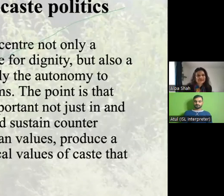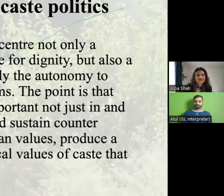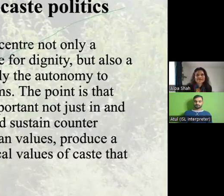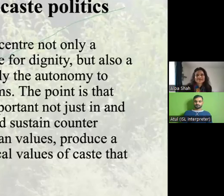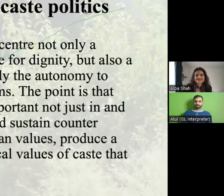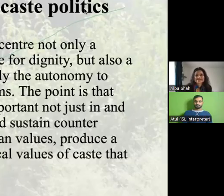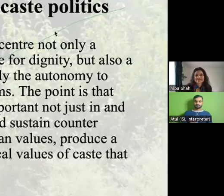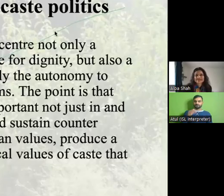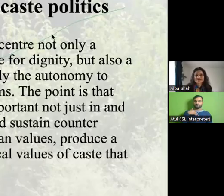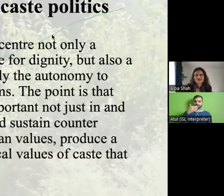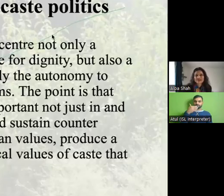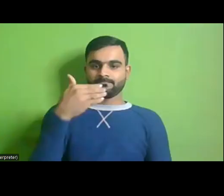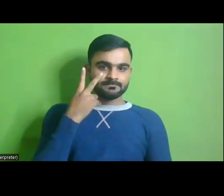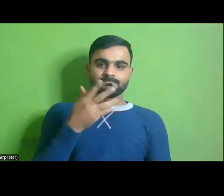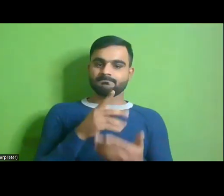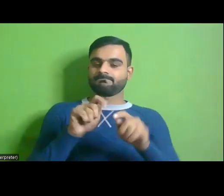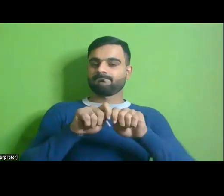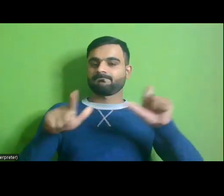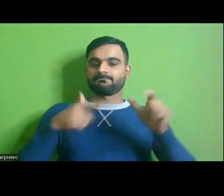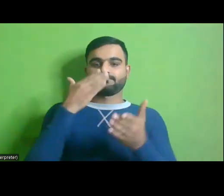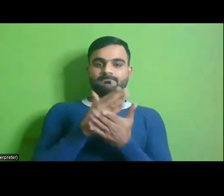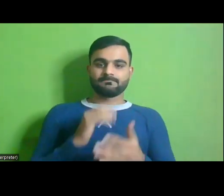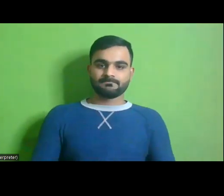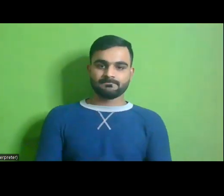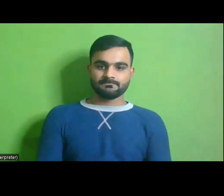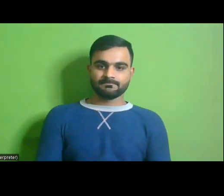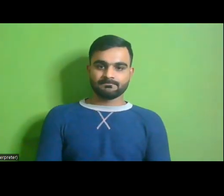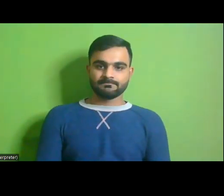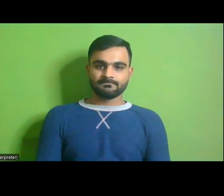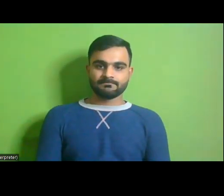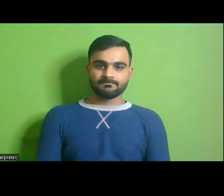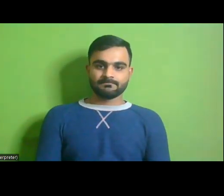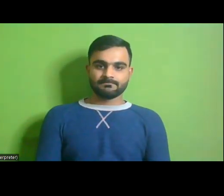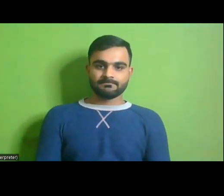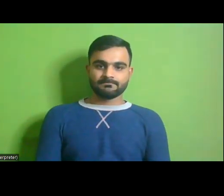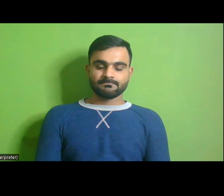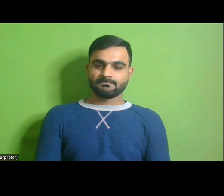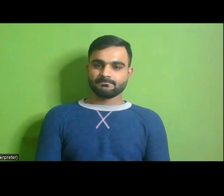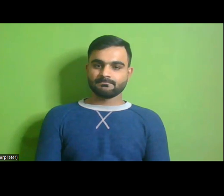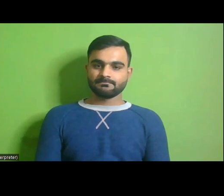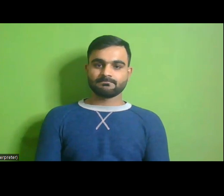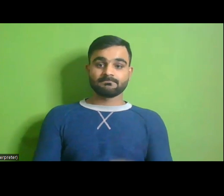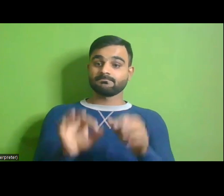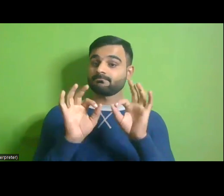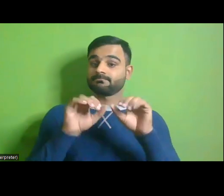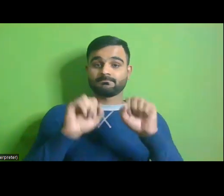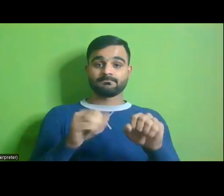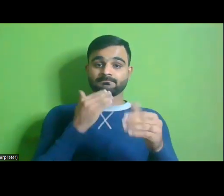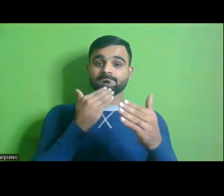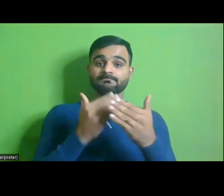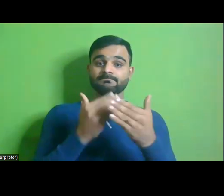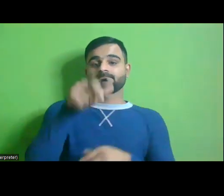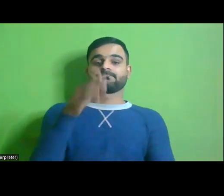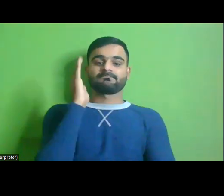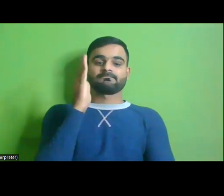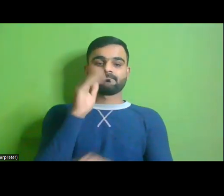There we go. Let me see if I stop sharing. Yeah. Thanks, Professor Alpa